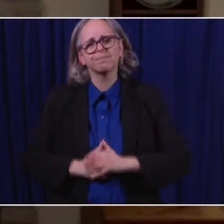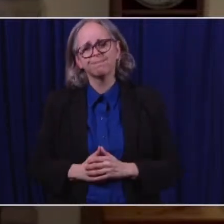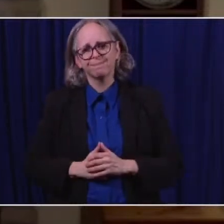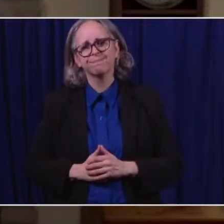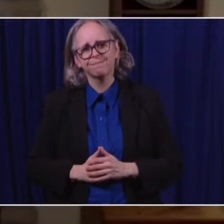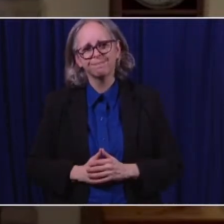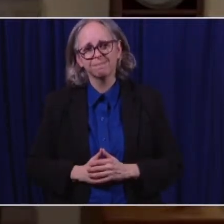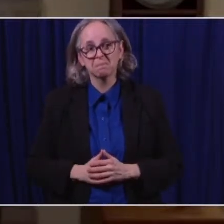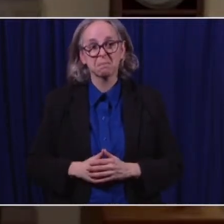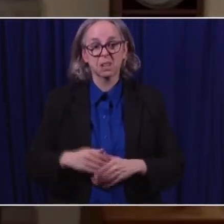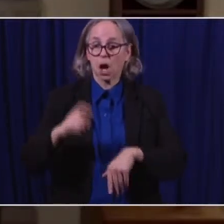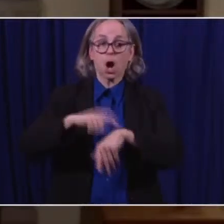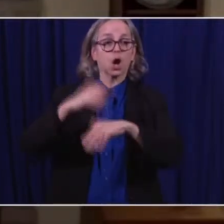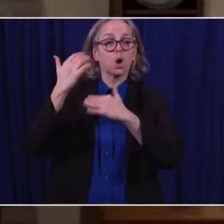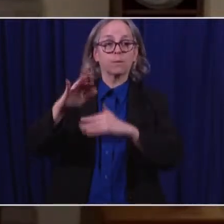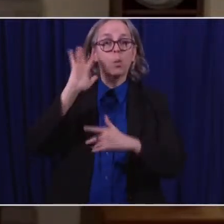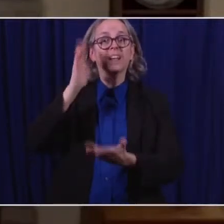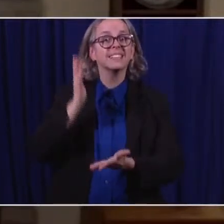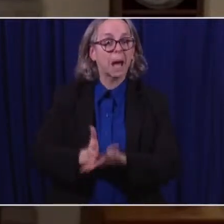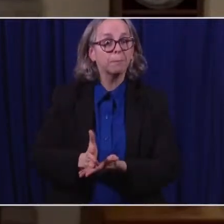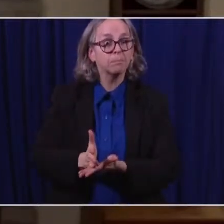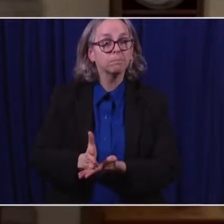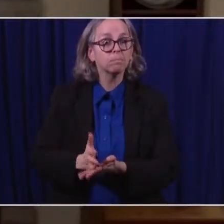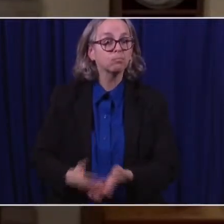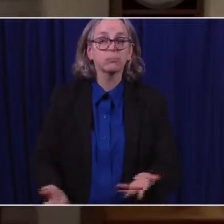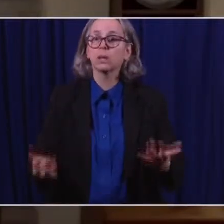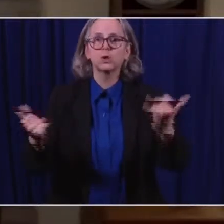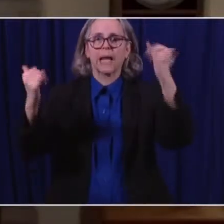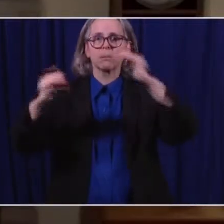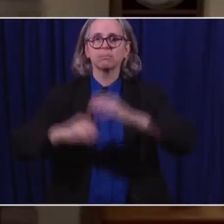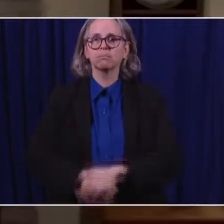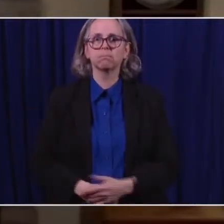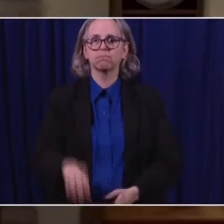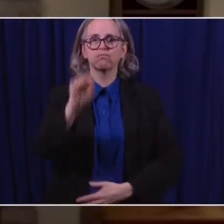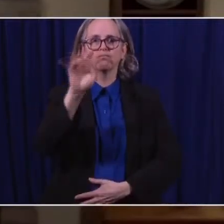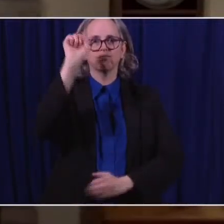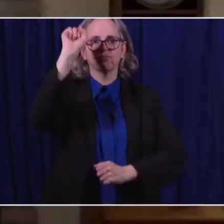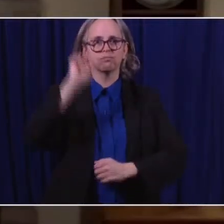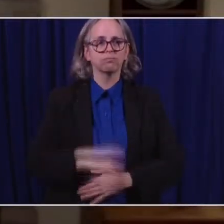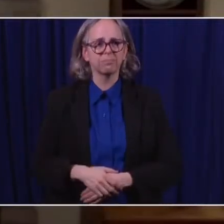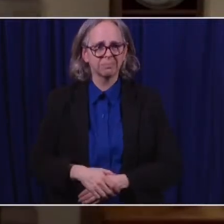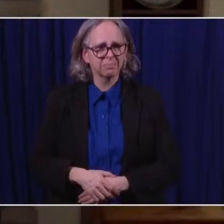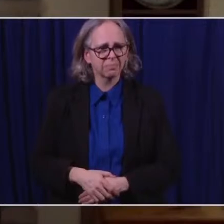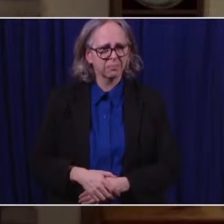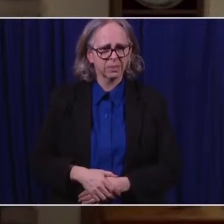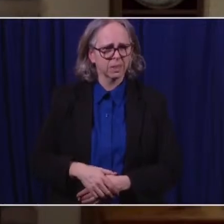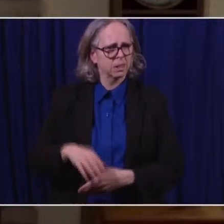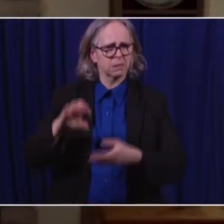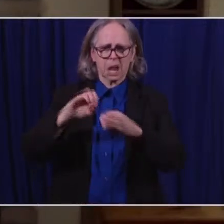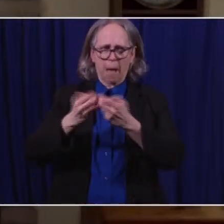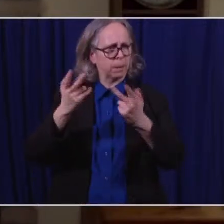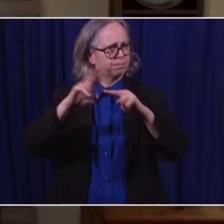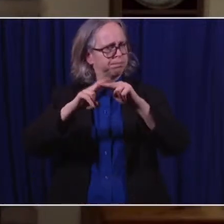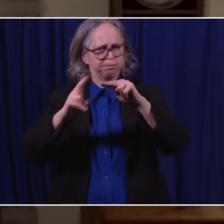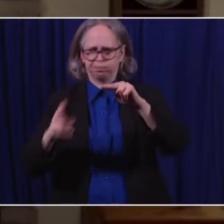As I said, again, we've seen cases come down, which is good.